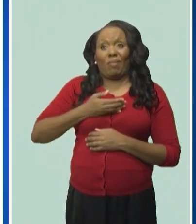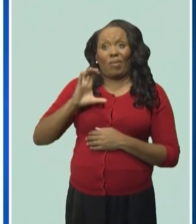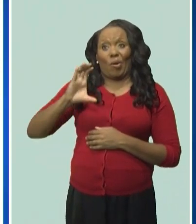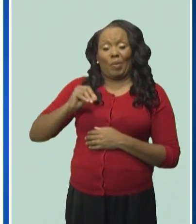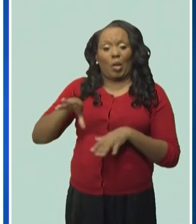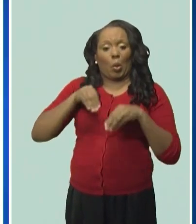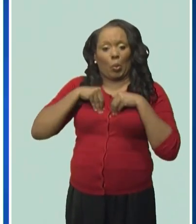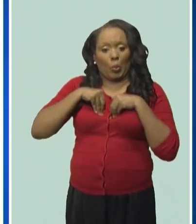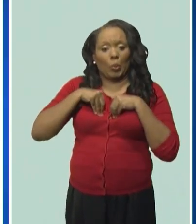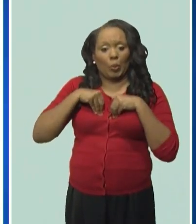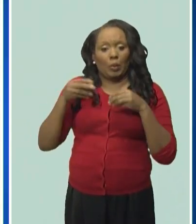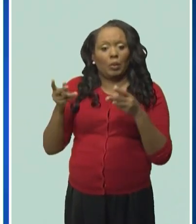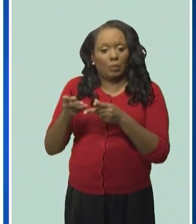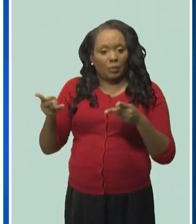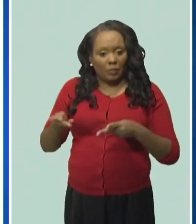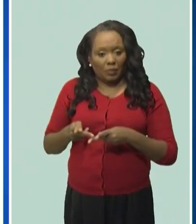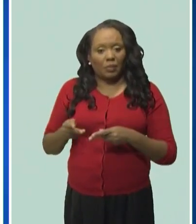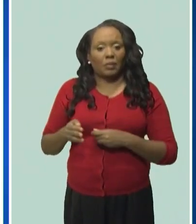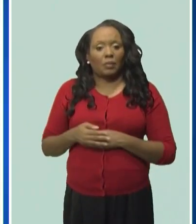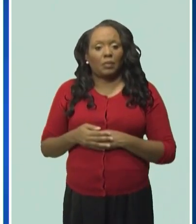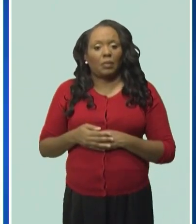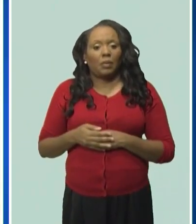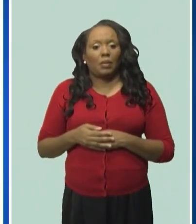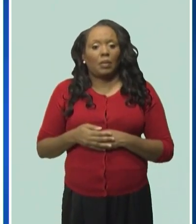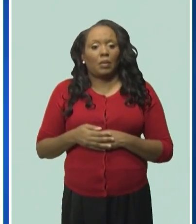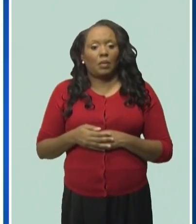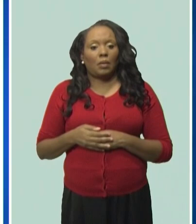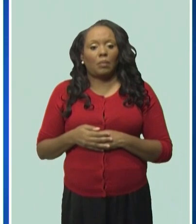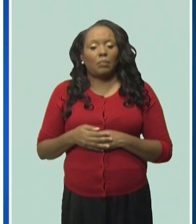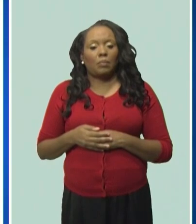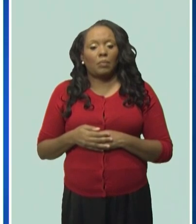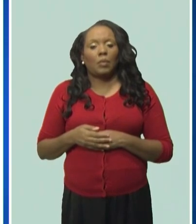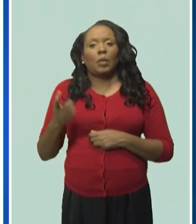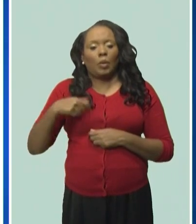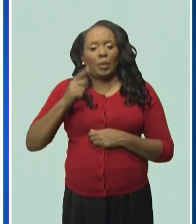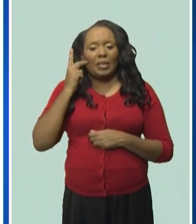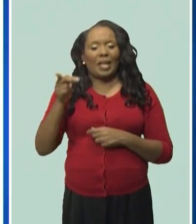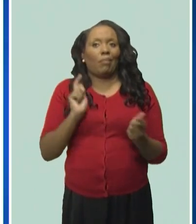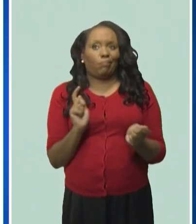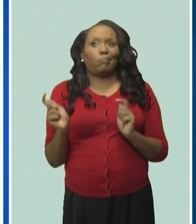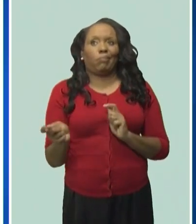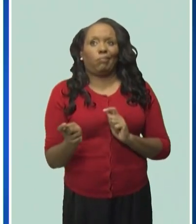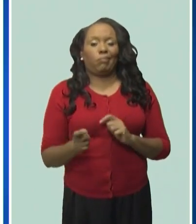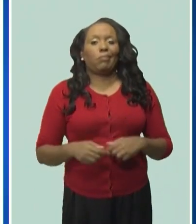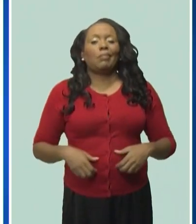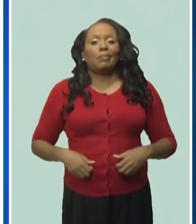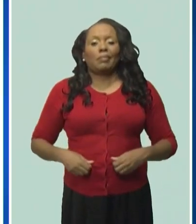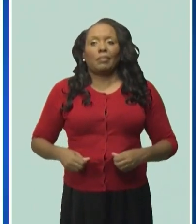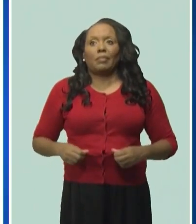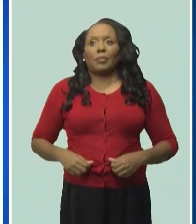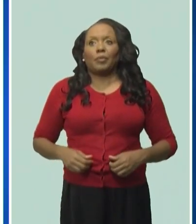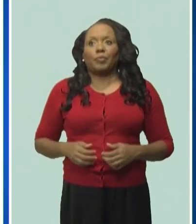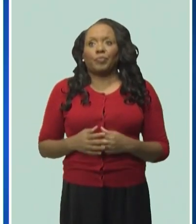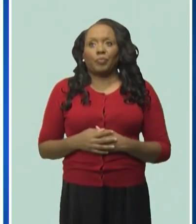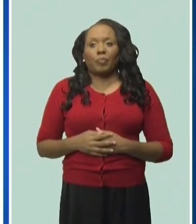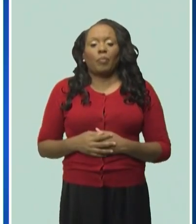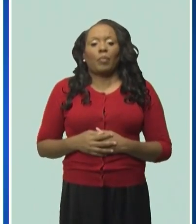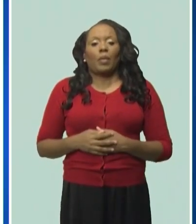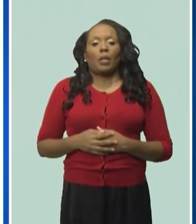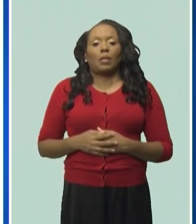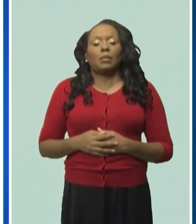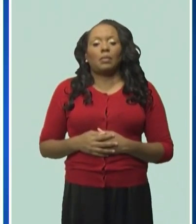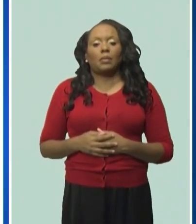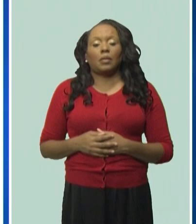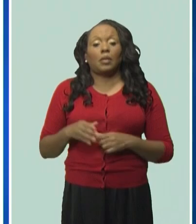also a significant turnaround in the fortunes. So we were able to move from a